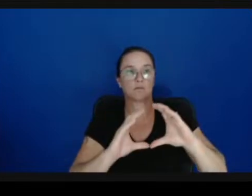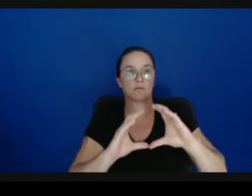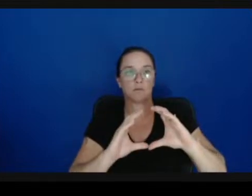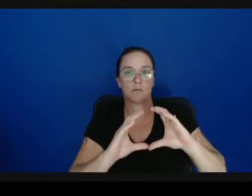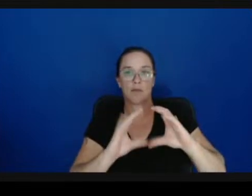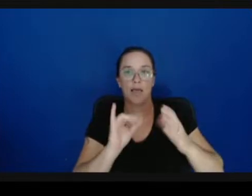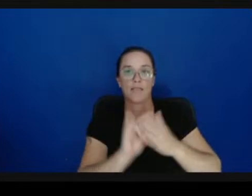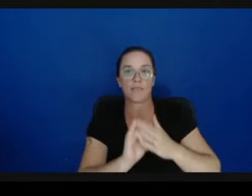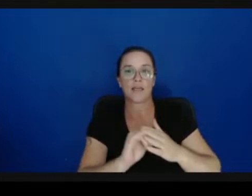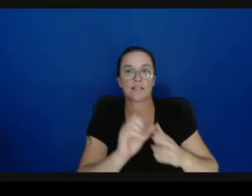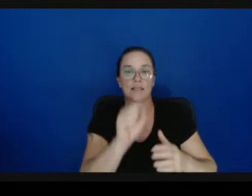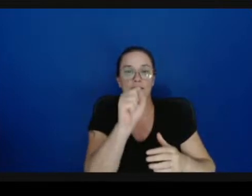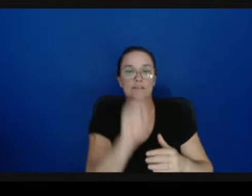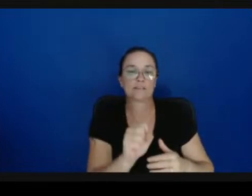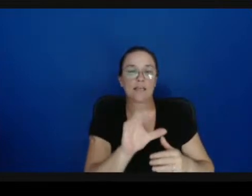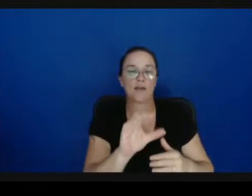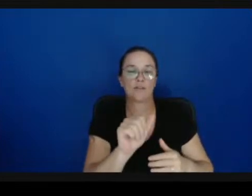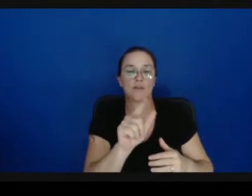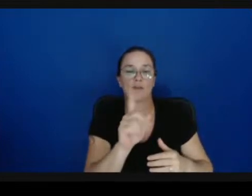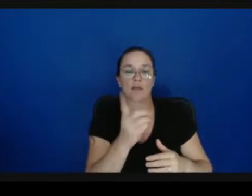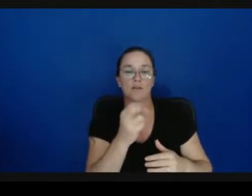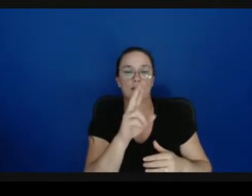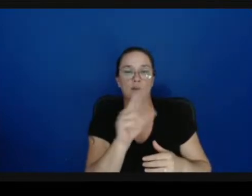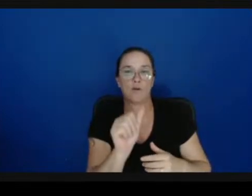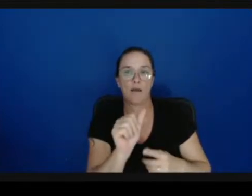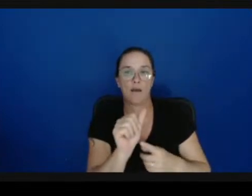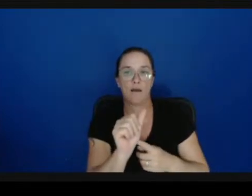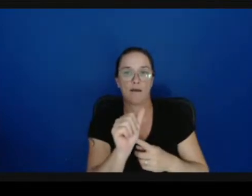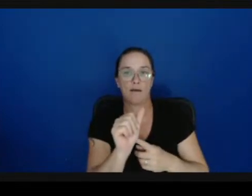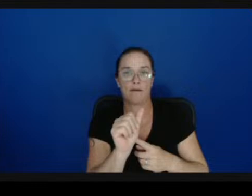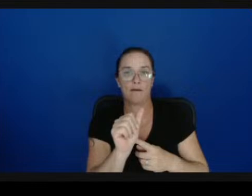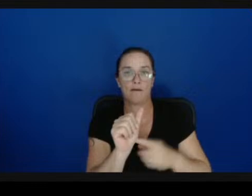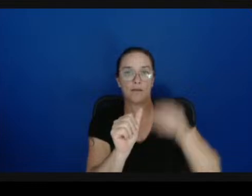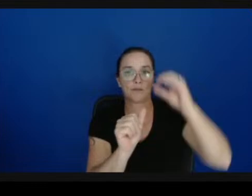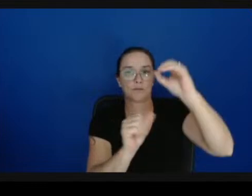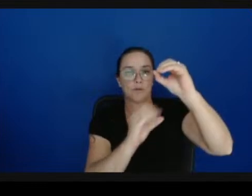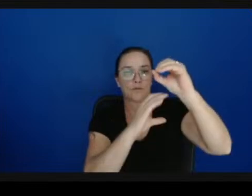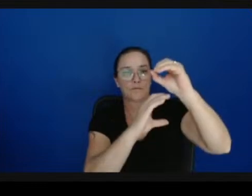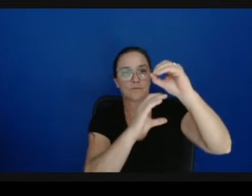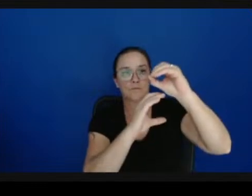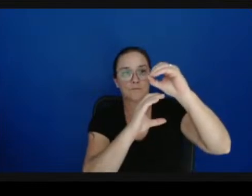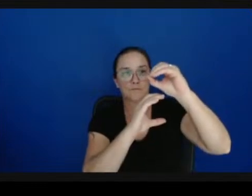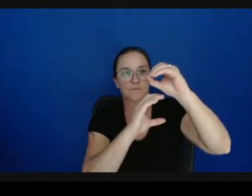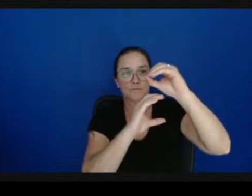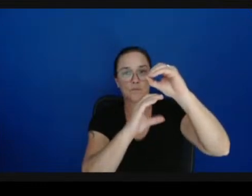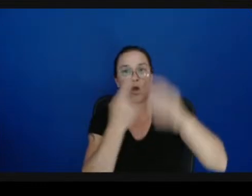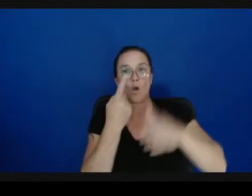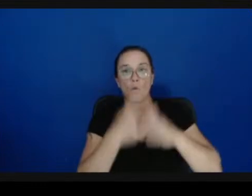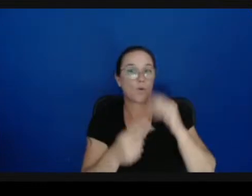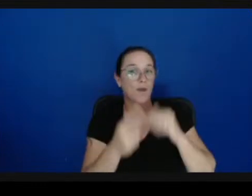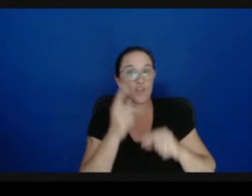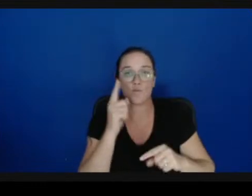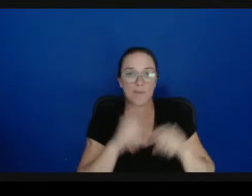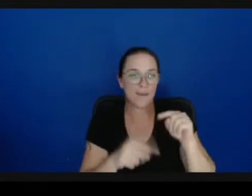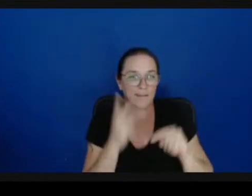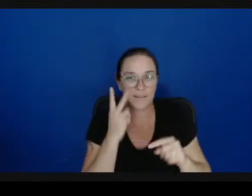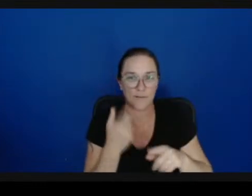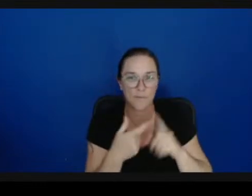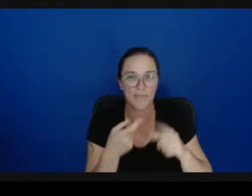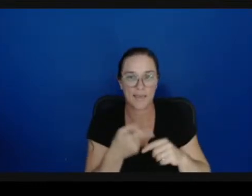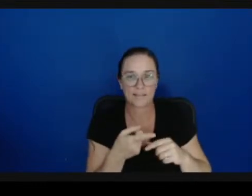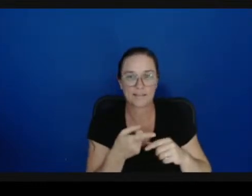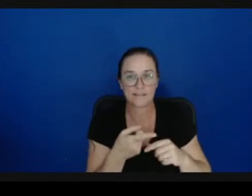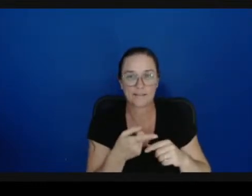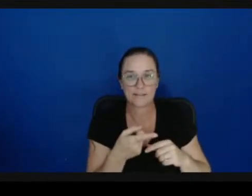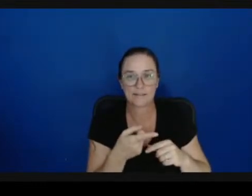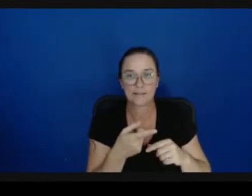the South Caldera Reservoir, marked SC over here. And what you can't tell from this image up and down is